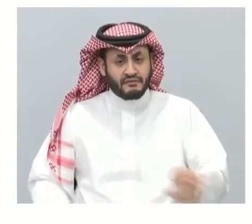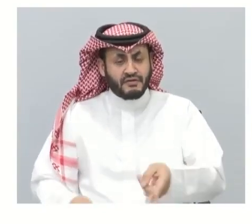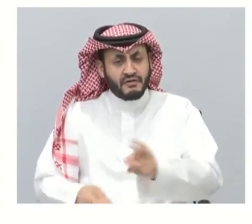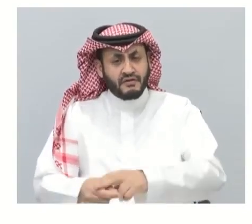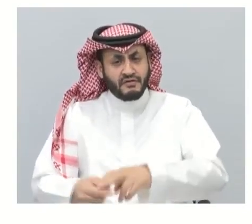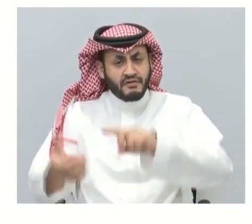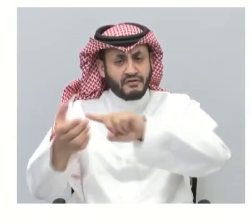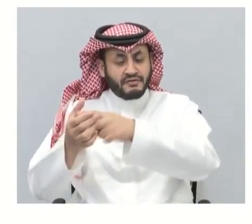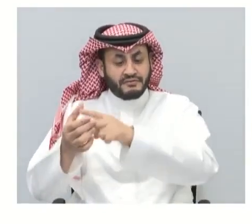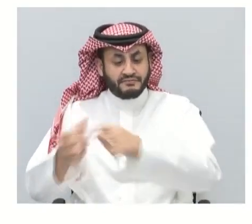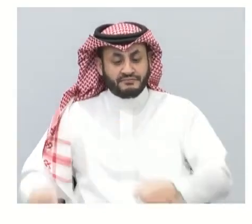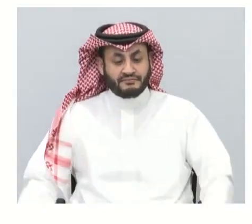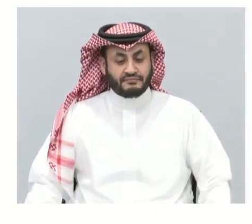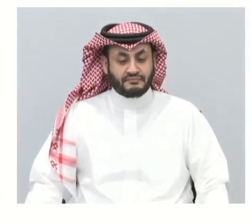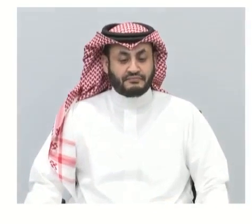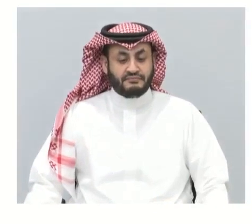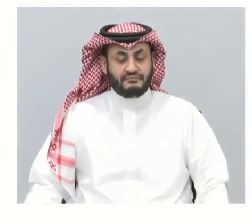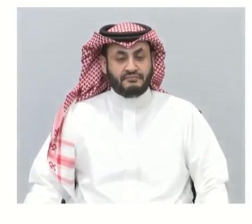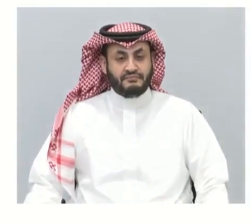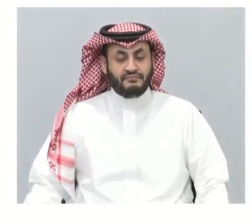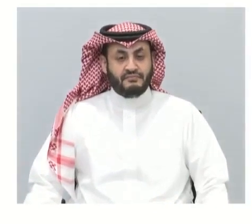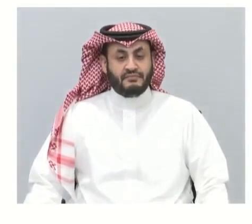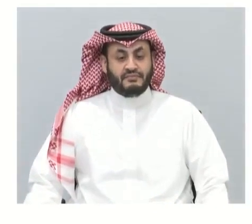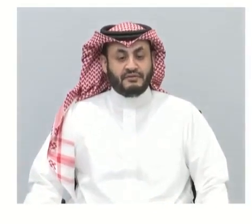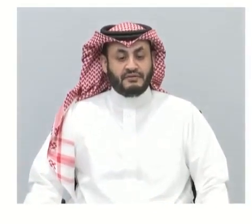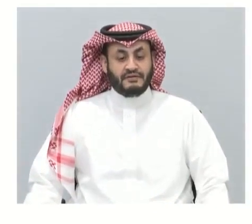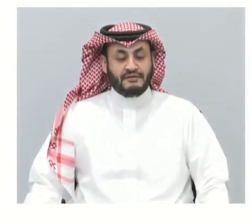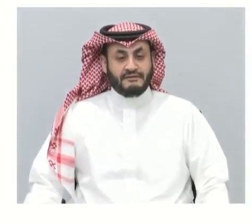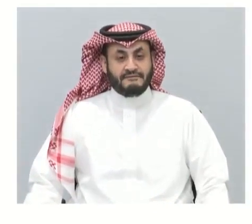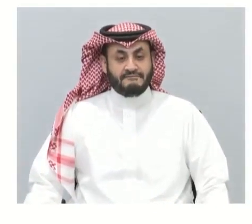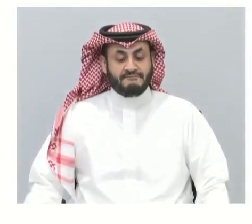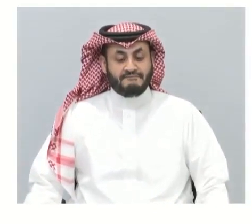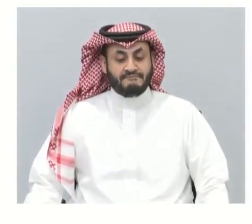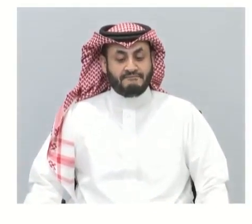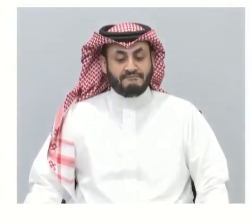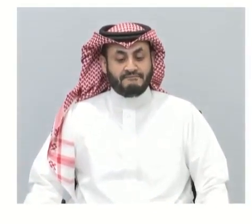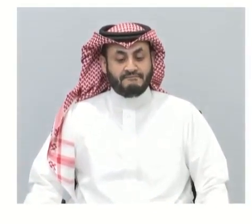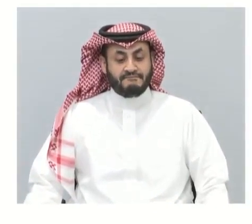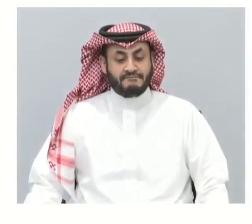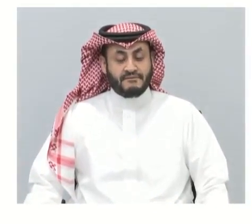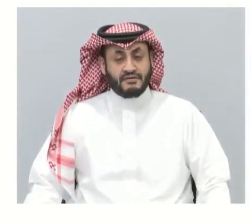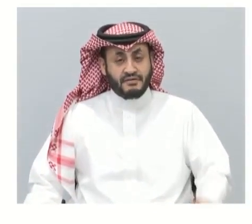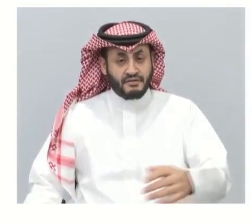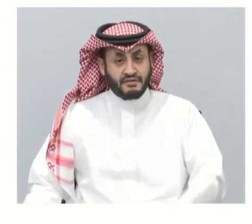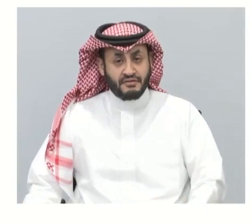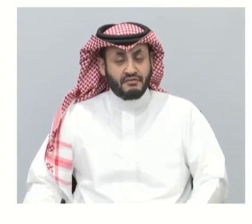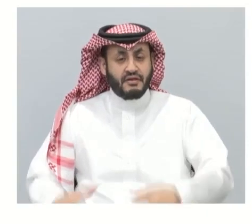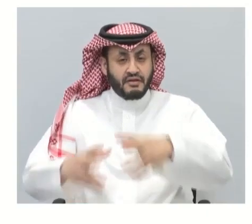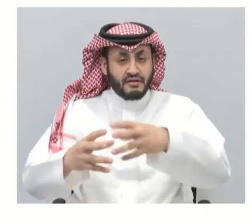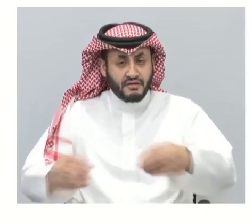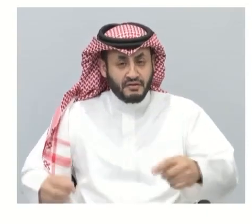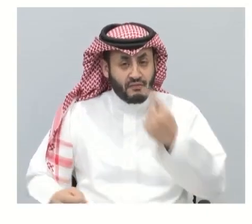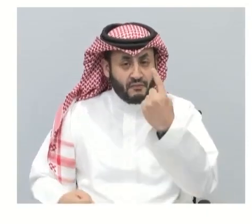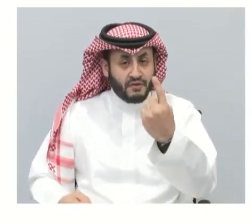have tried. Have tried many times. I'm counting numbers. We have done 1